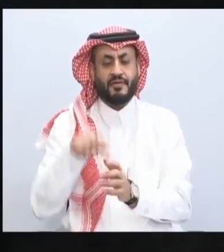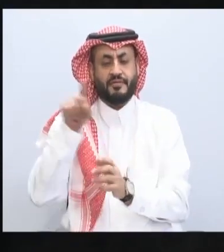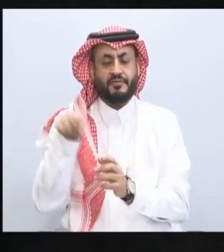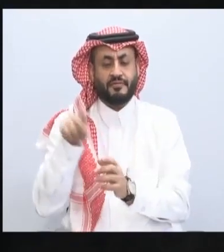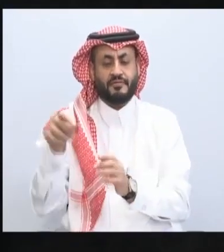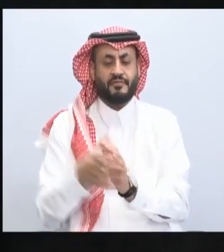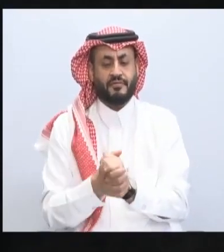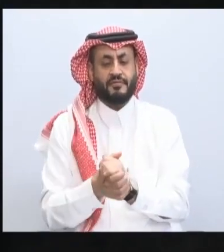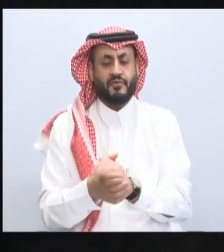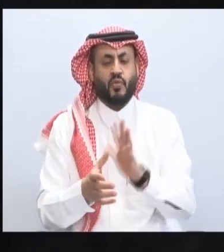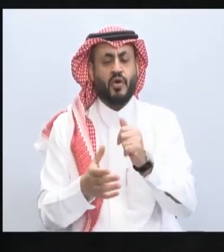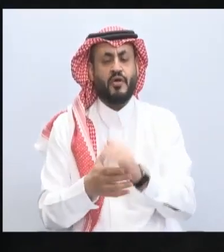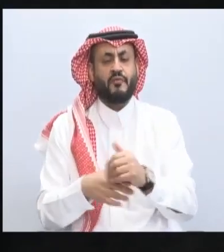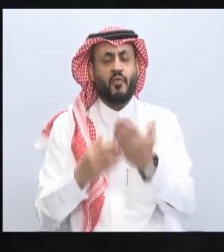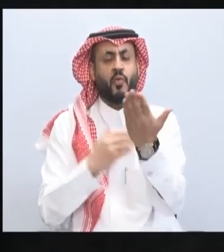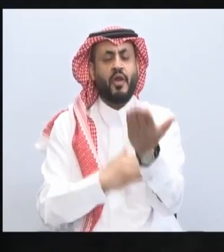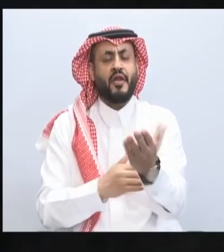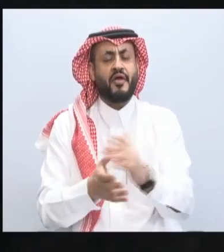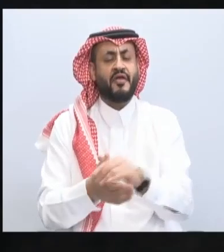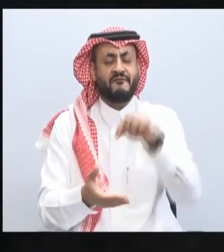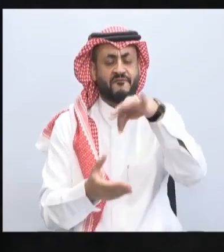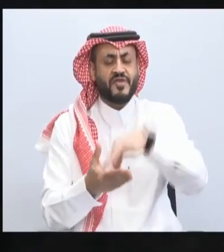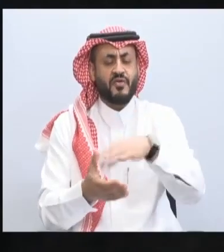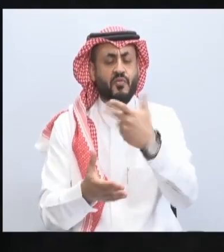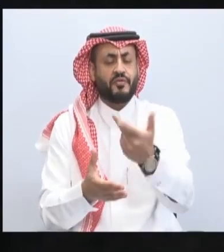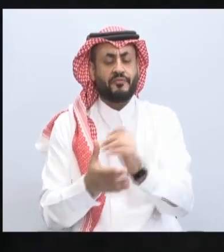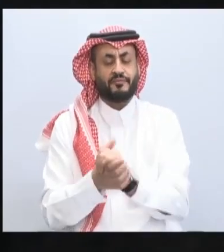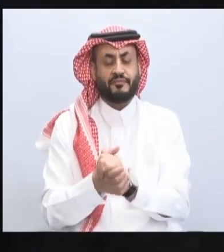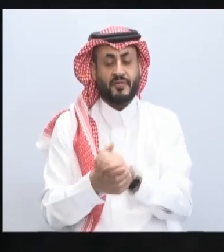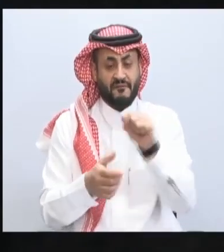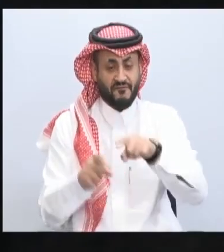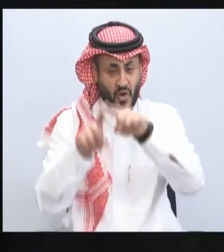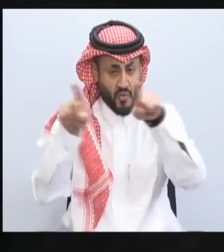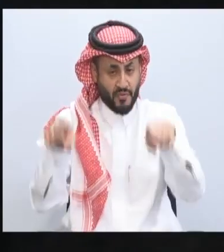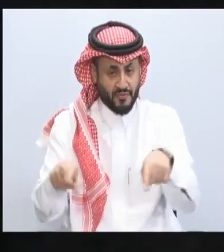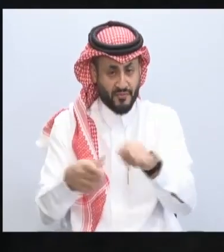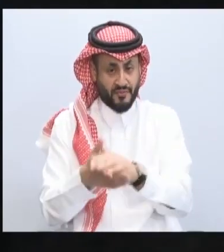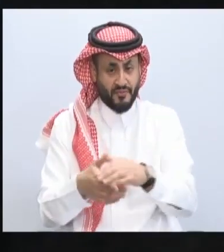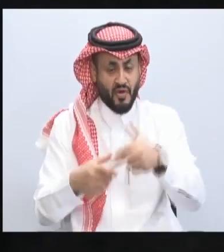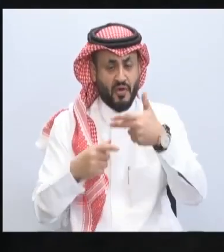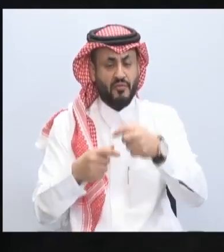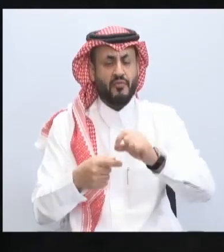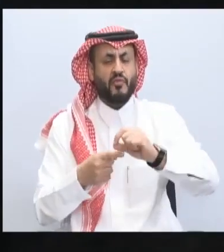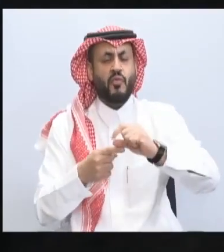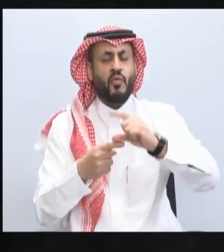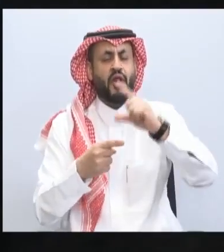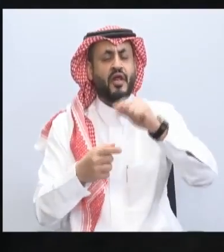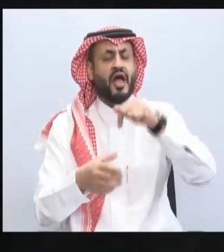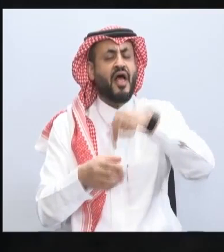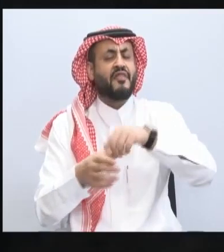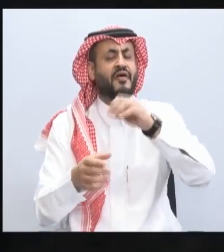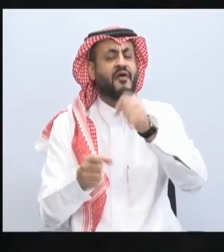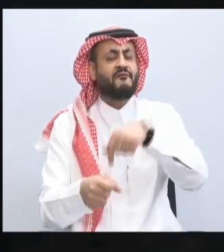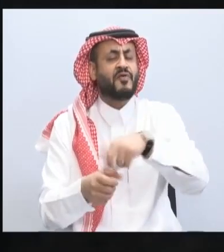what did the project involve? You know now that there is a project, and you're going to see what did this